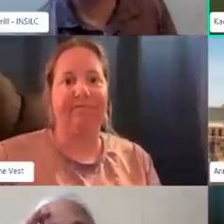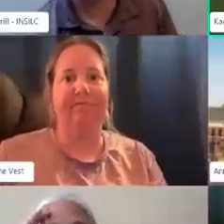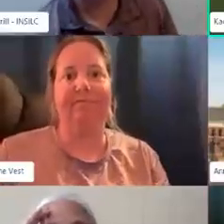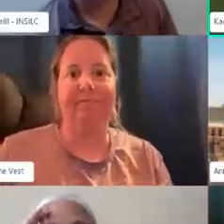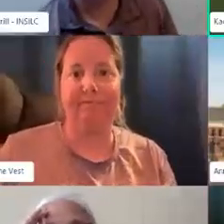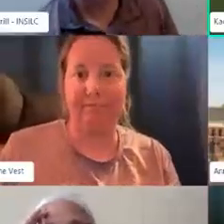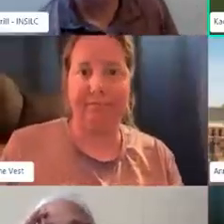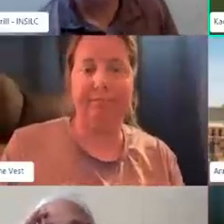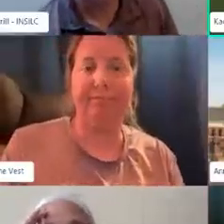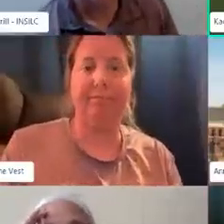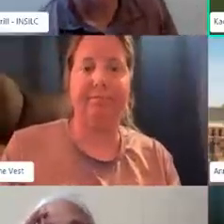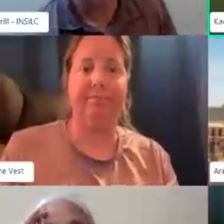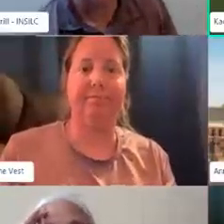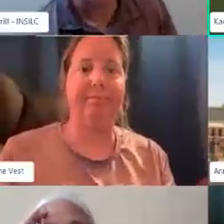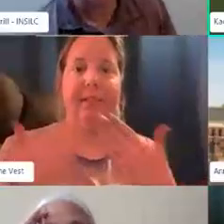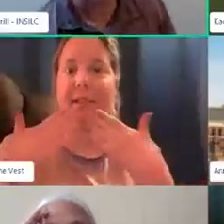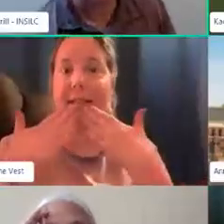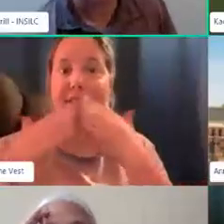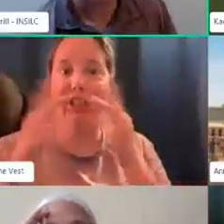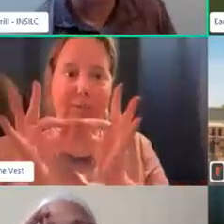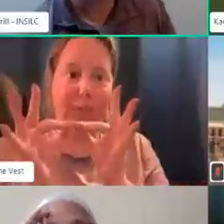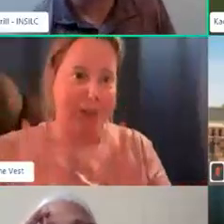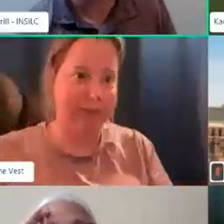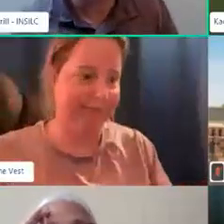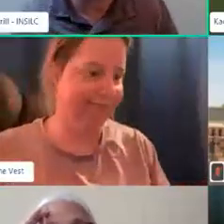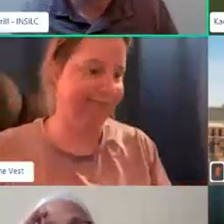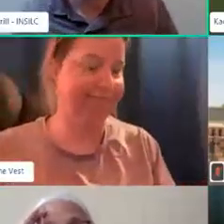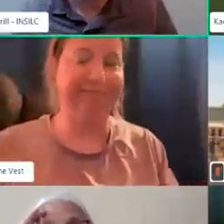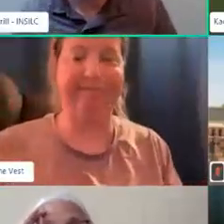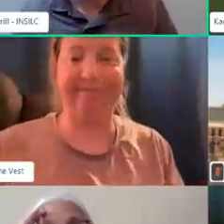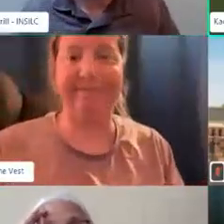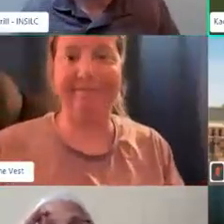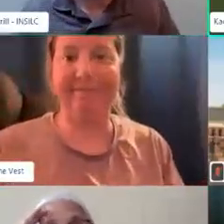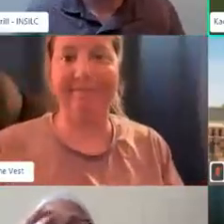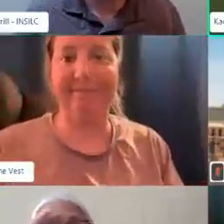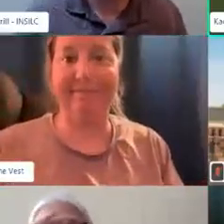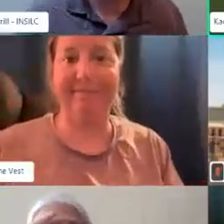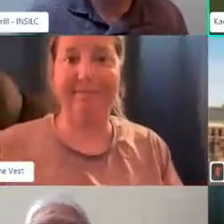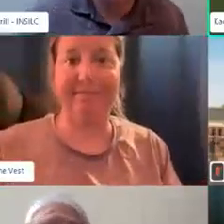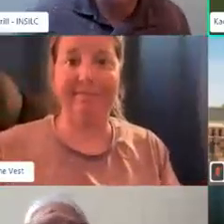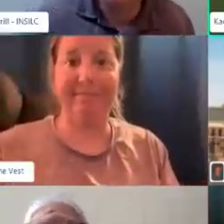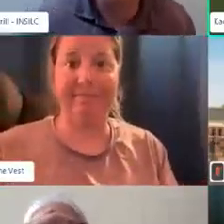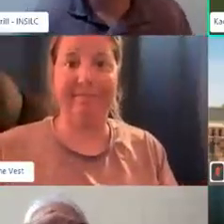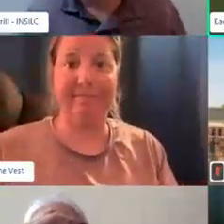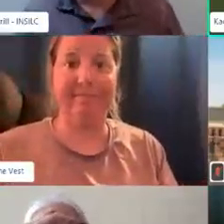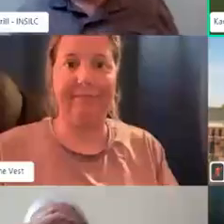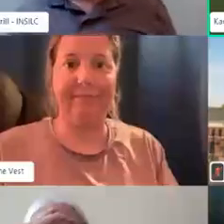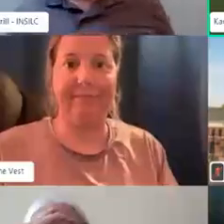it. And So everybody. Casey, we need your vote just for official. This is Casey. Yes.